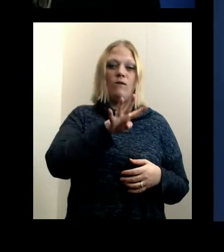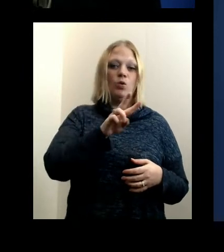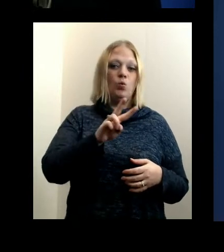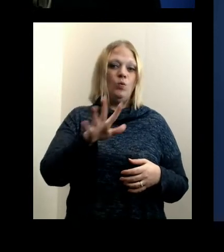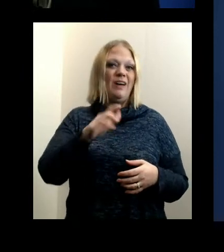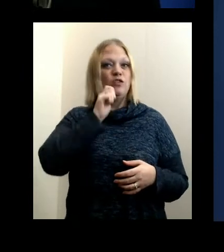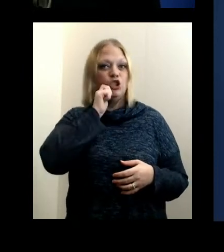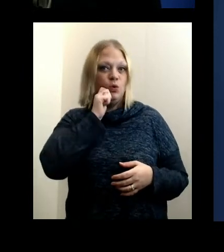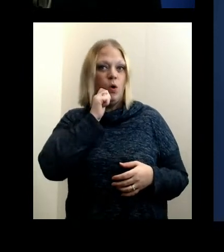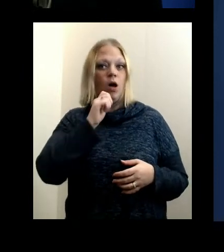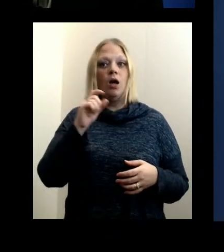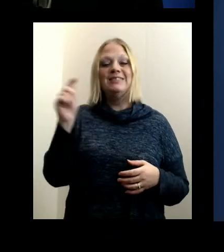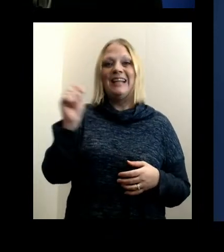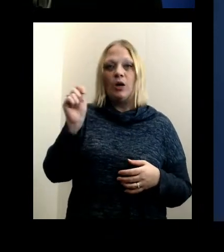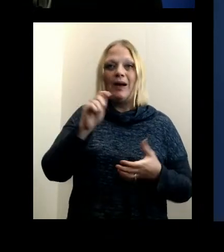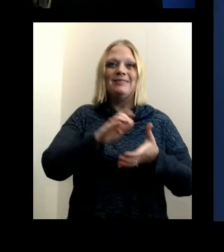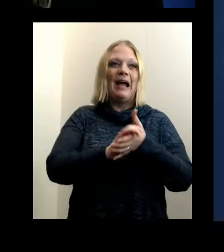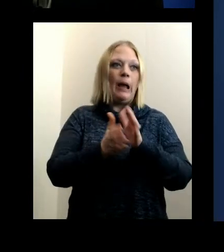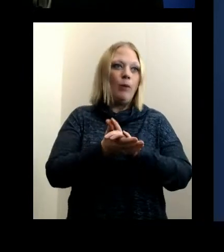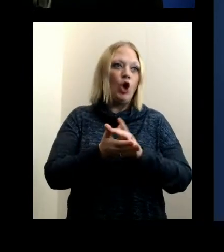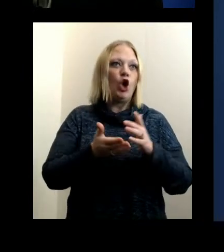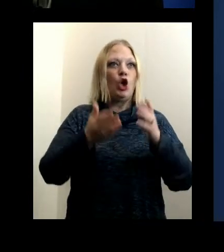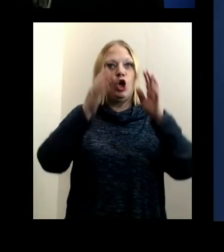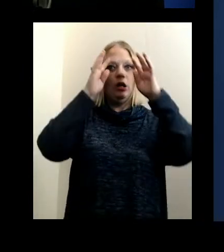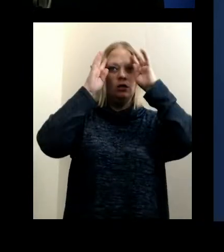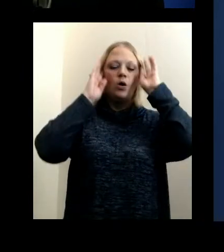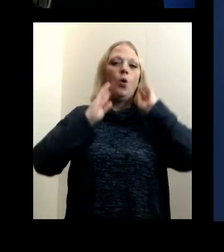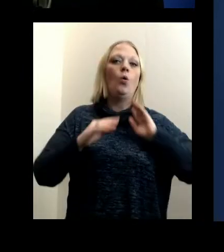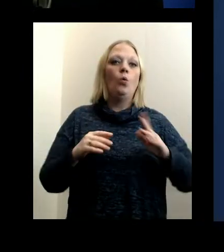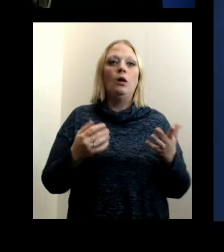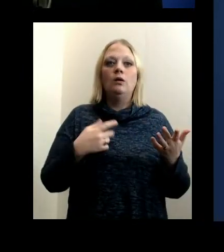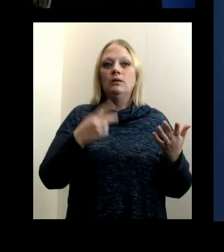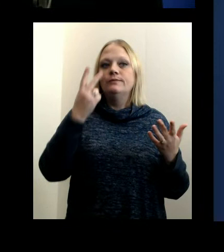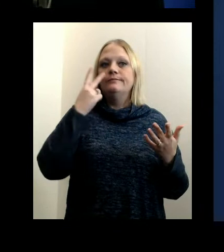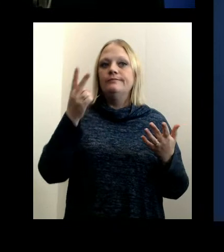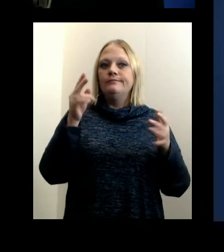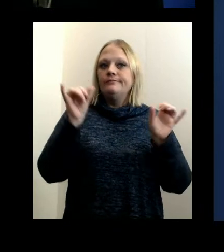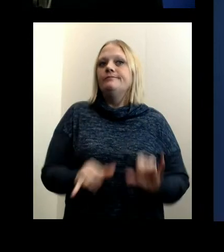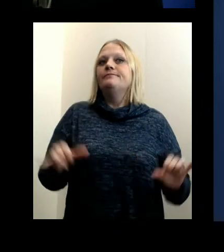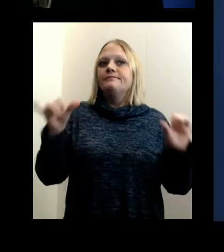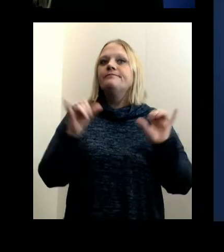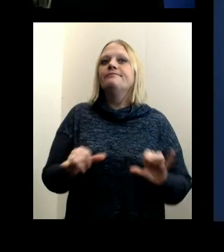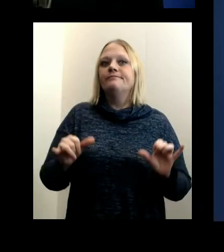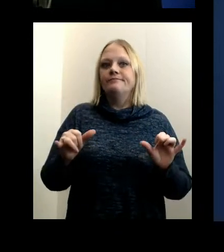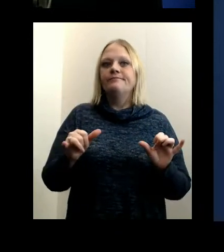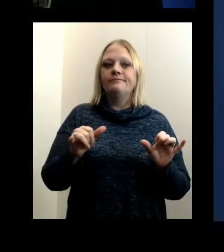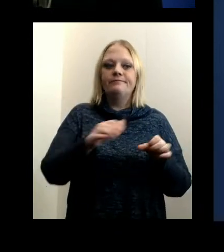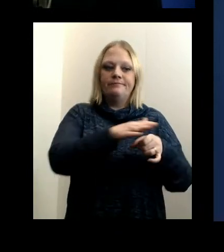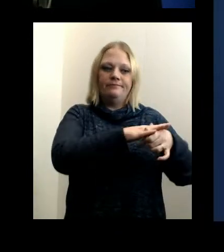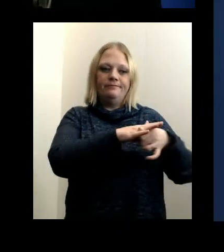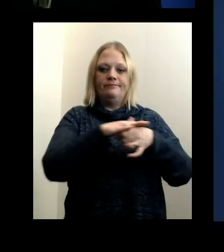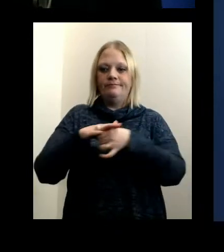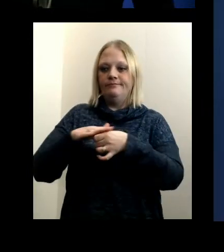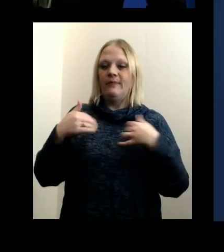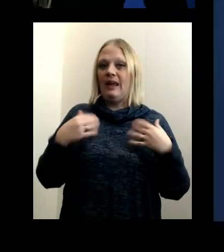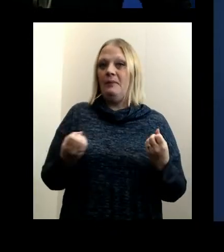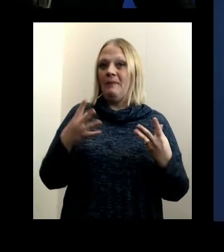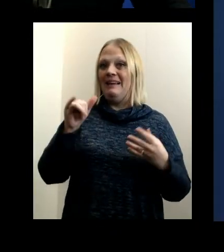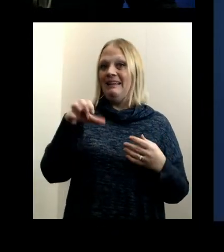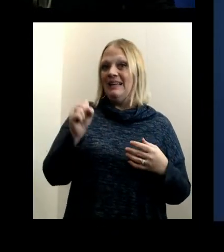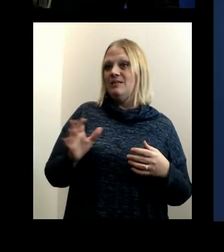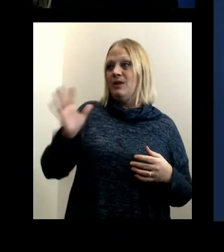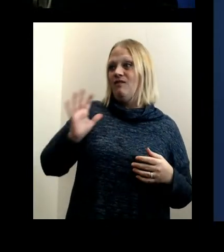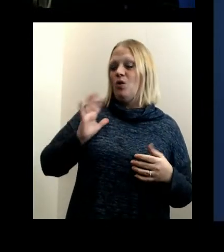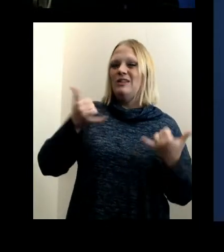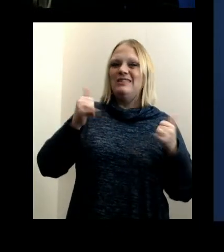Cheektowaga, Tonawanda, Hamburg. So we have seen the same areas that have had a lot of cases in the past still have